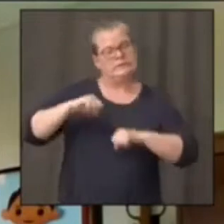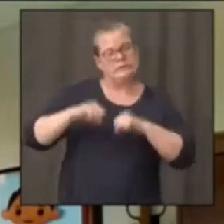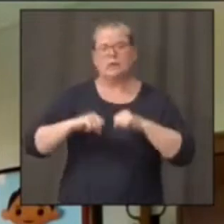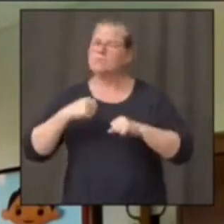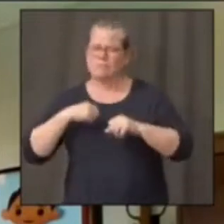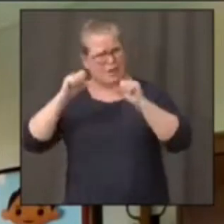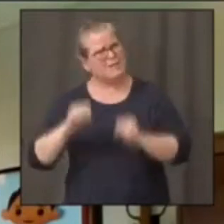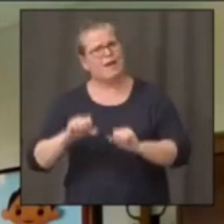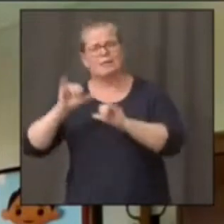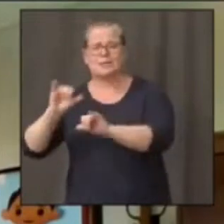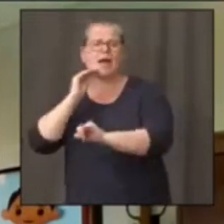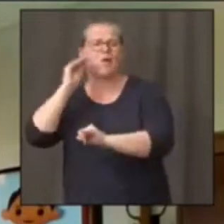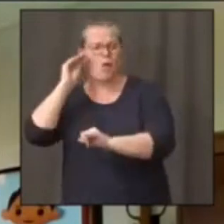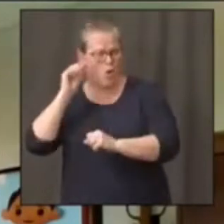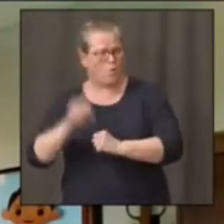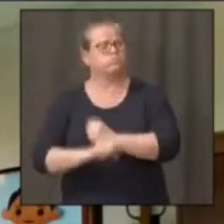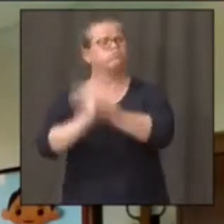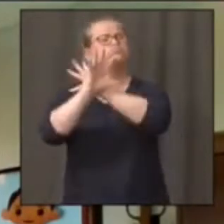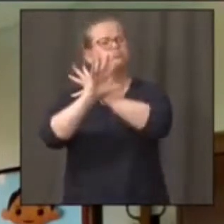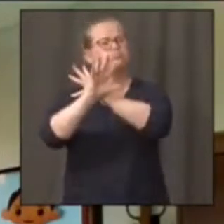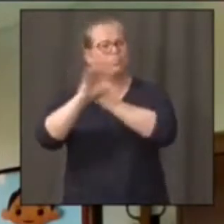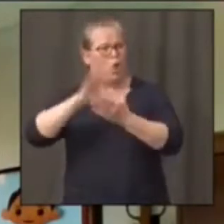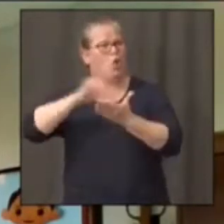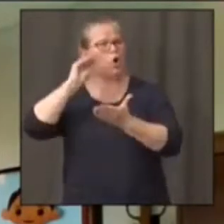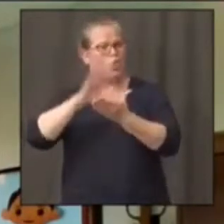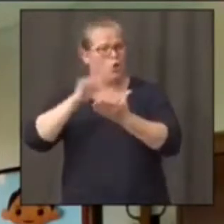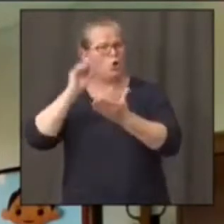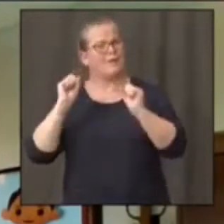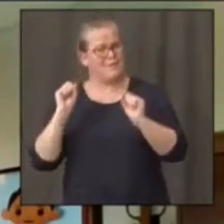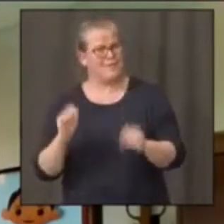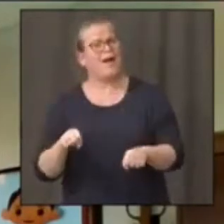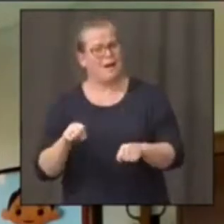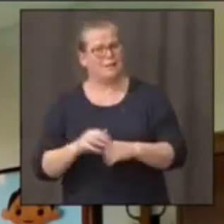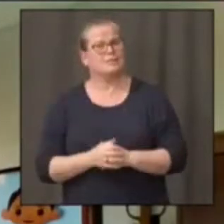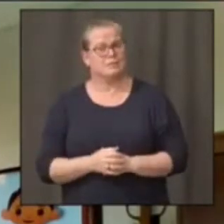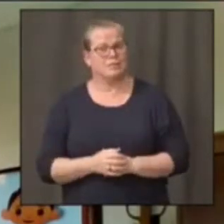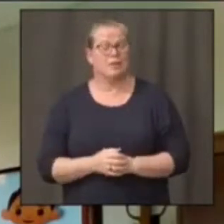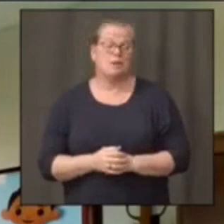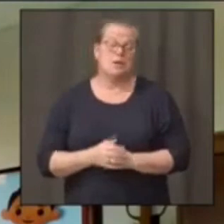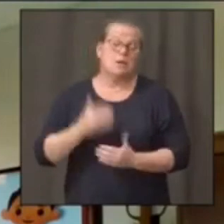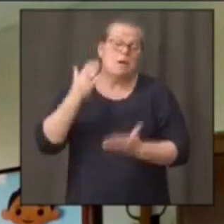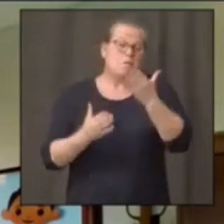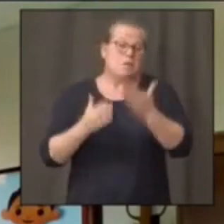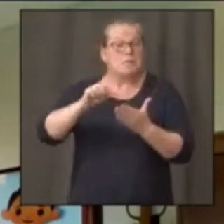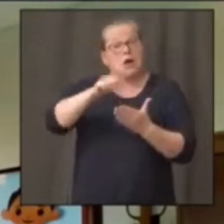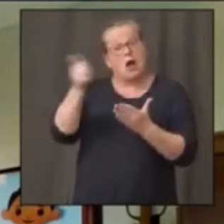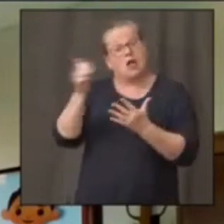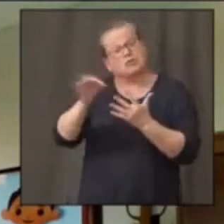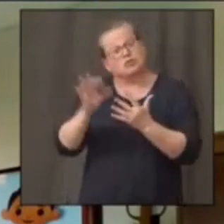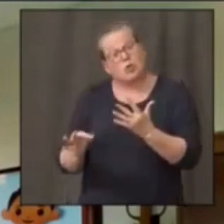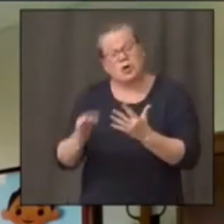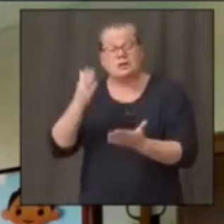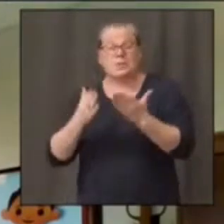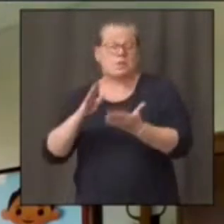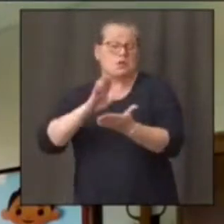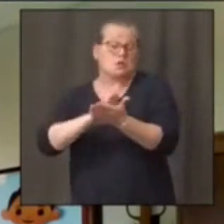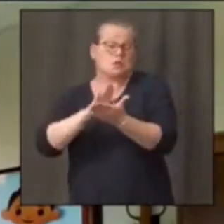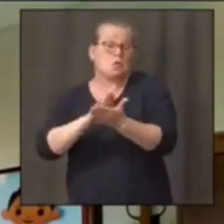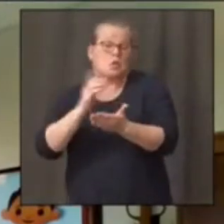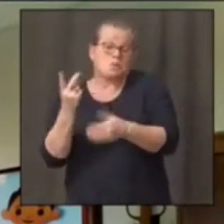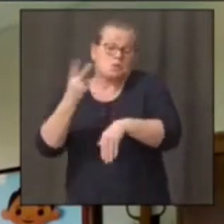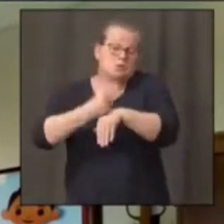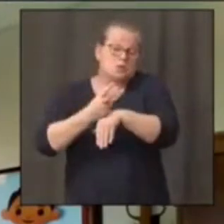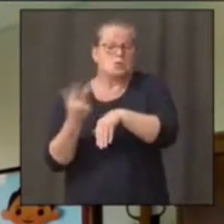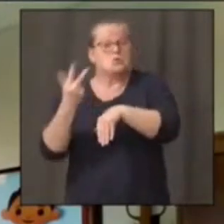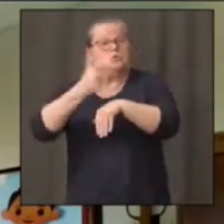other hybrid version where students might be coming to school on a limited basis, so maybe 2 or 3